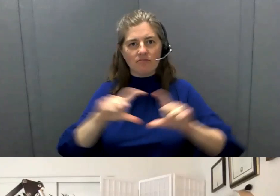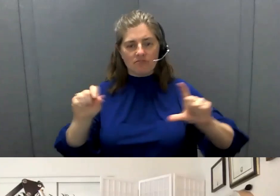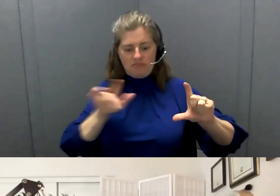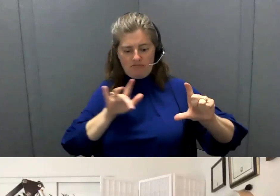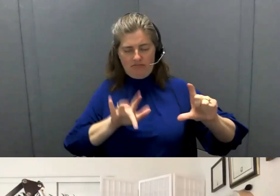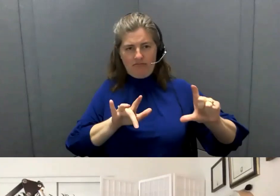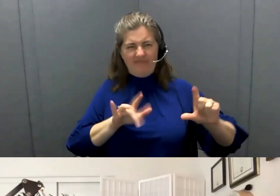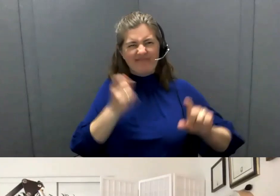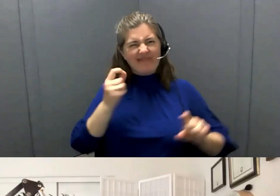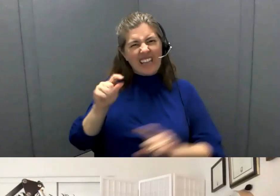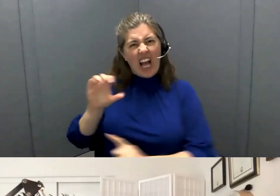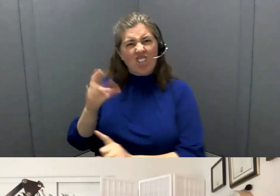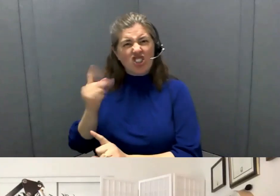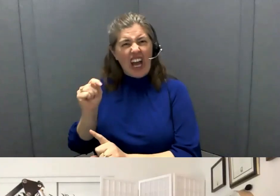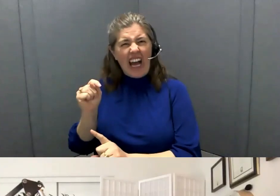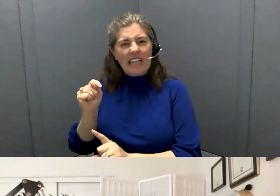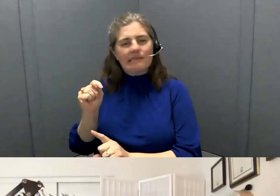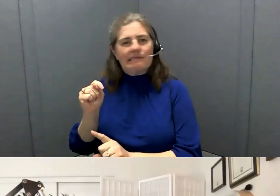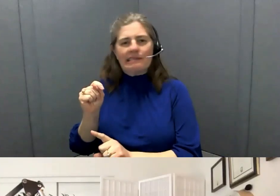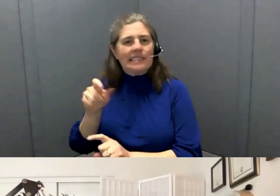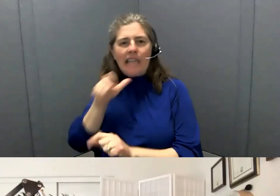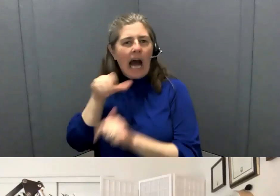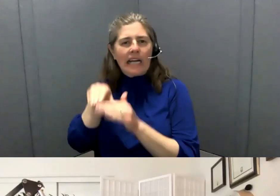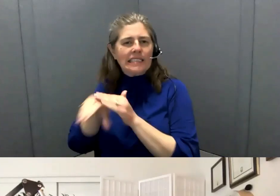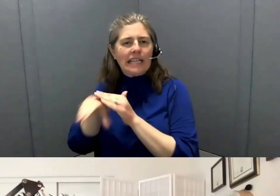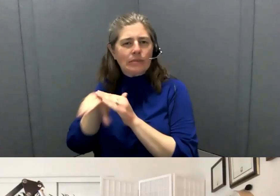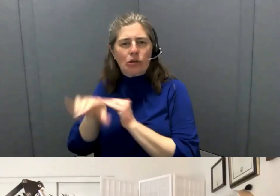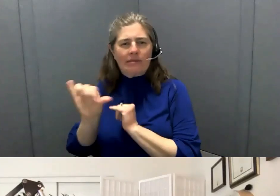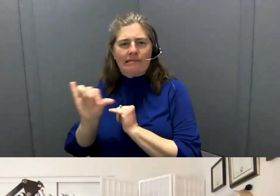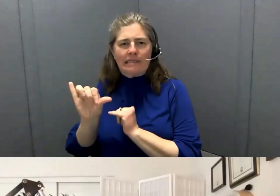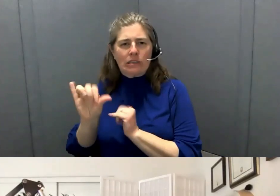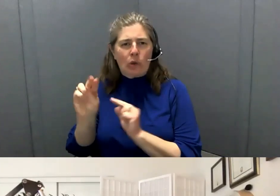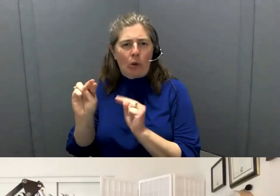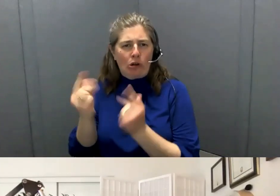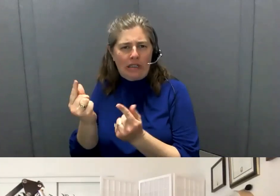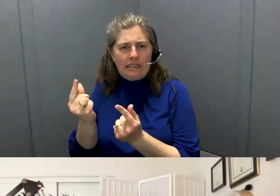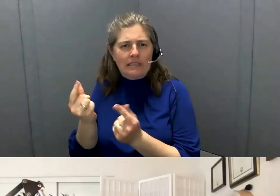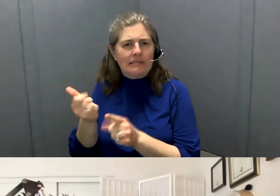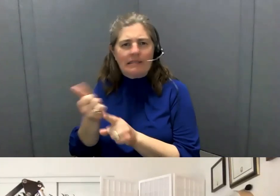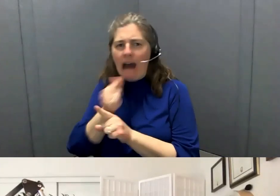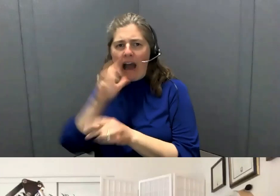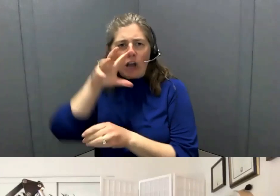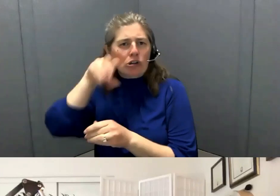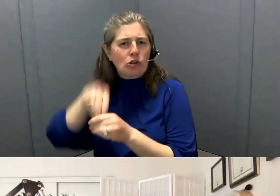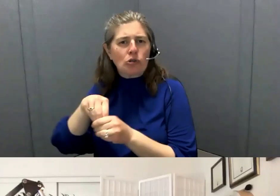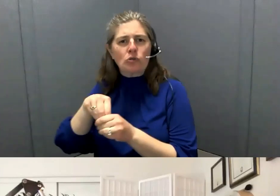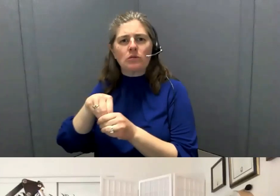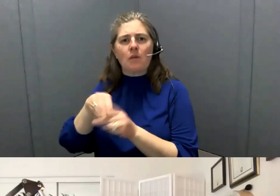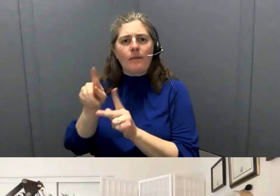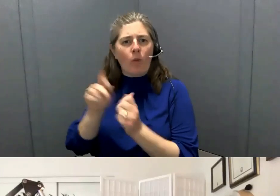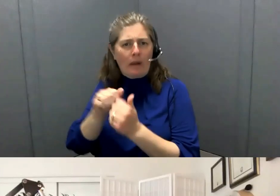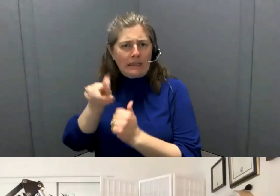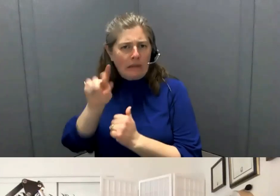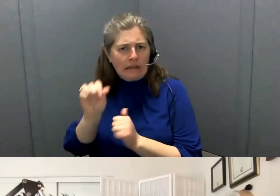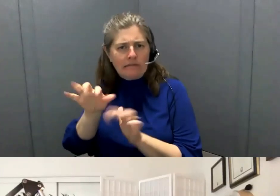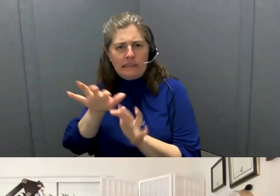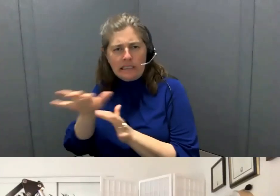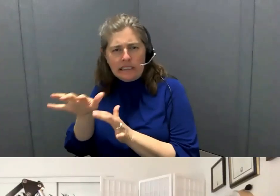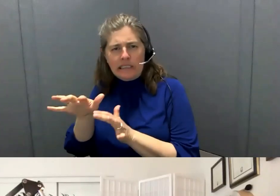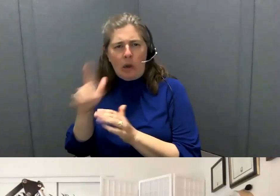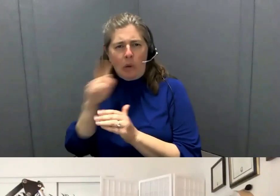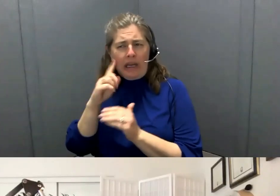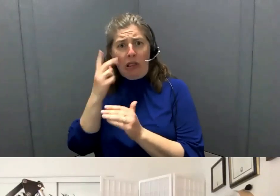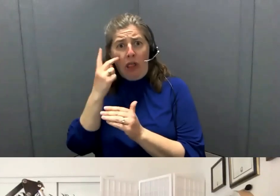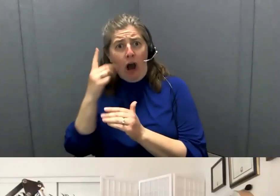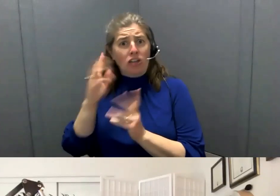chat space is less accessible, we have learned, and inclusive than we had